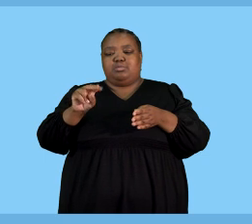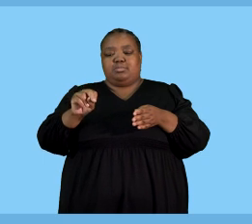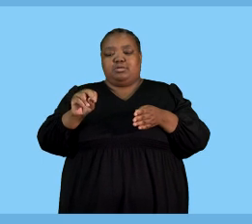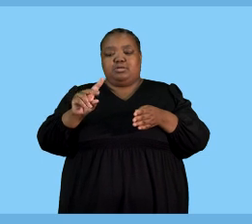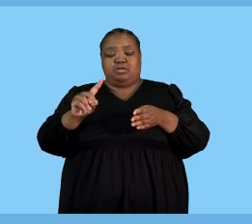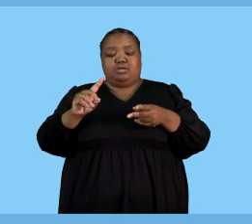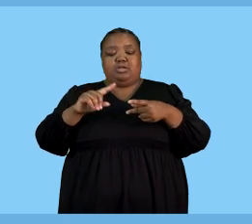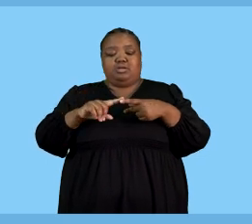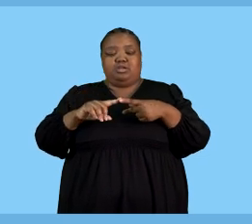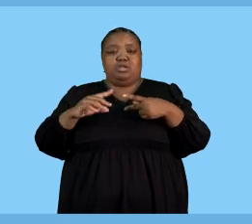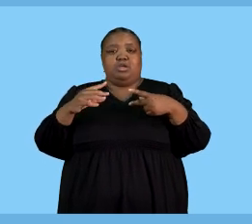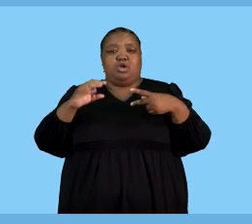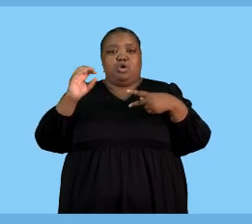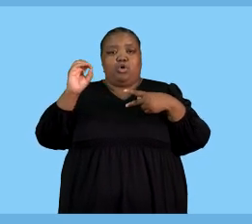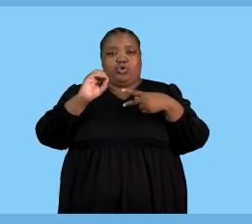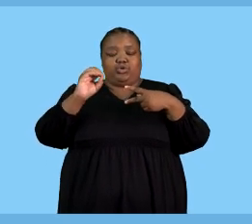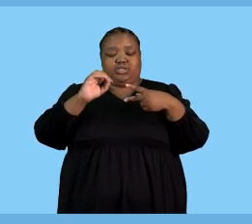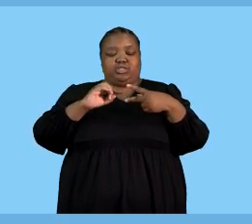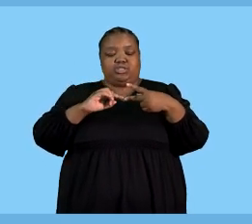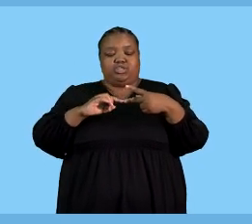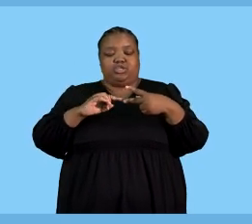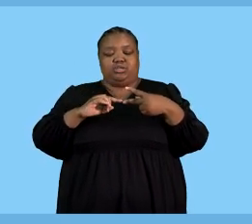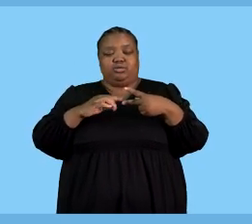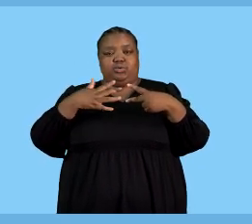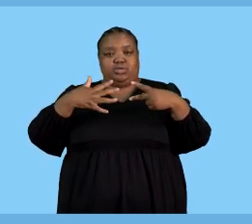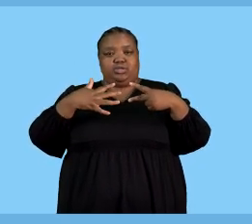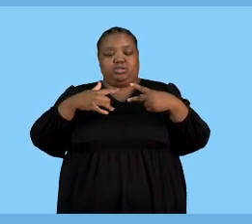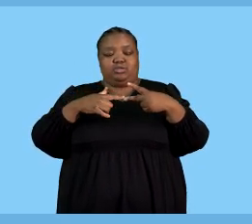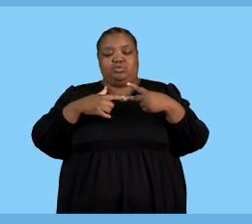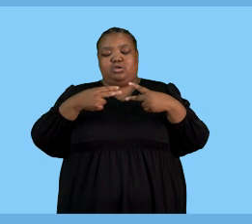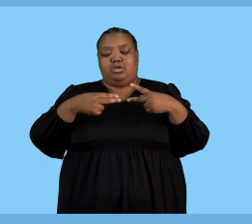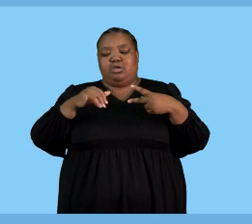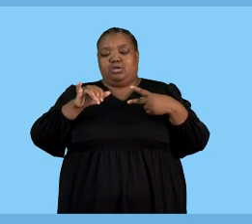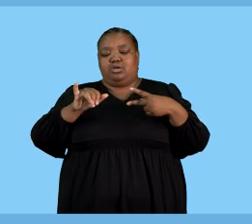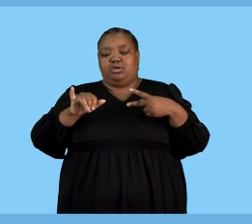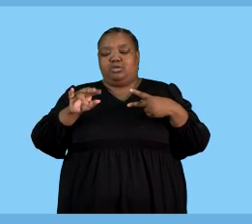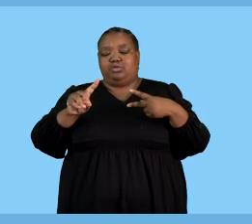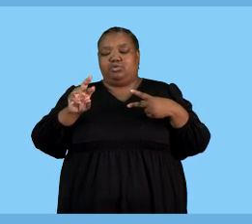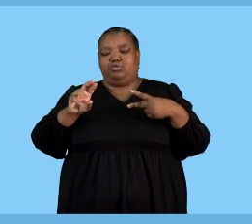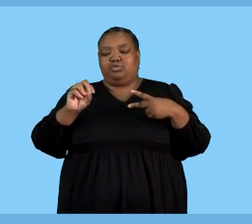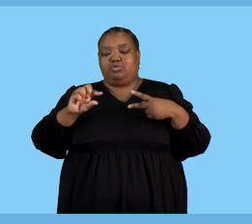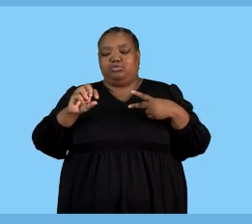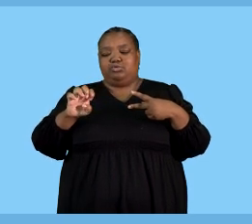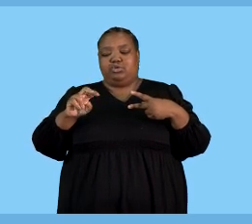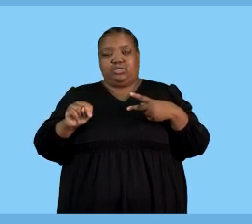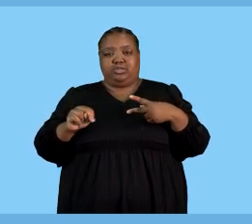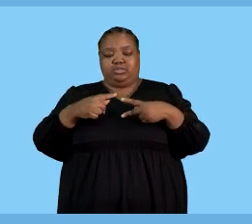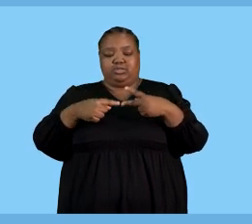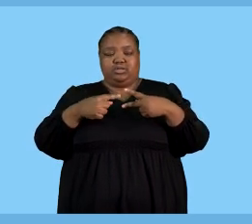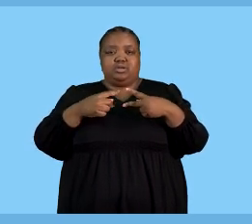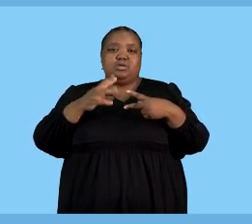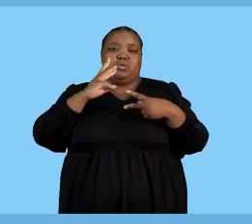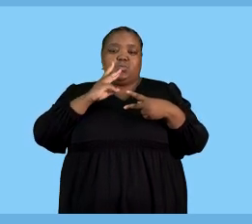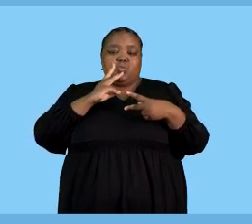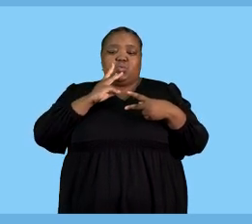made up of oxygen and two hydrogen atoms. So distilled water is still water, and